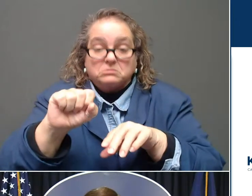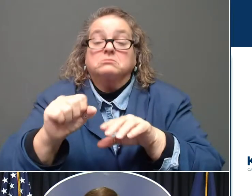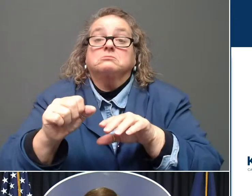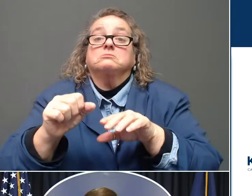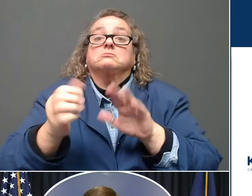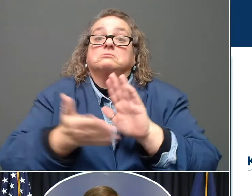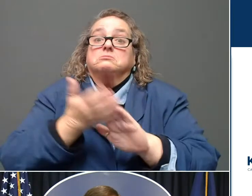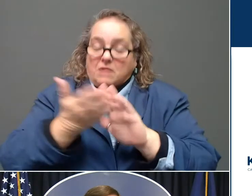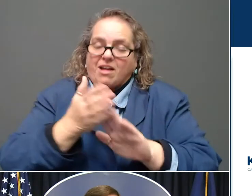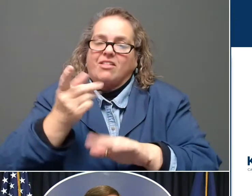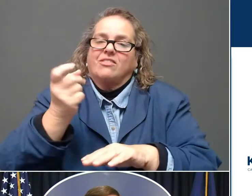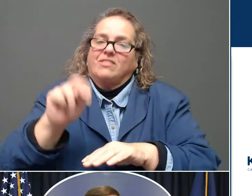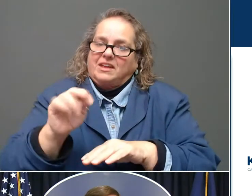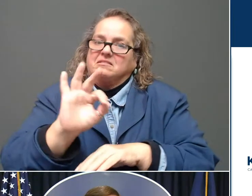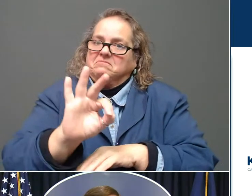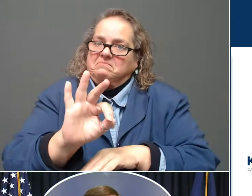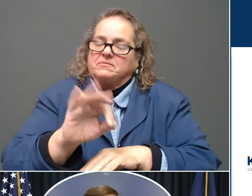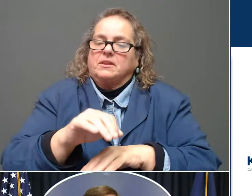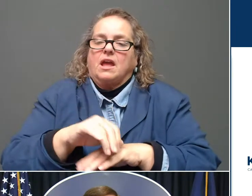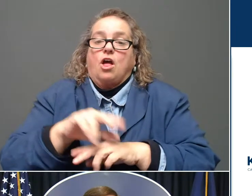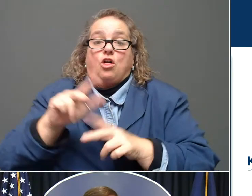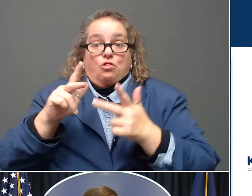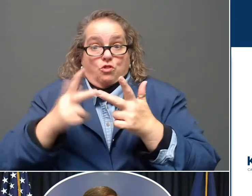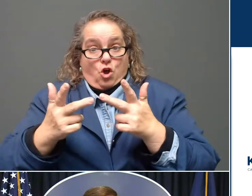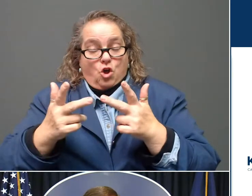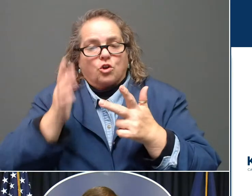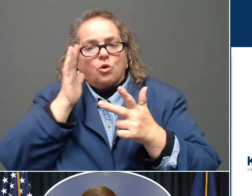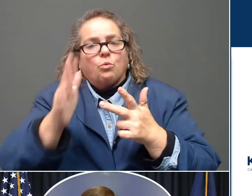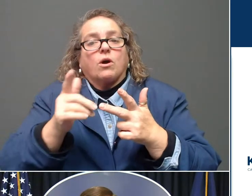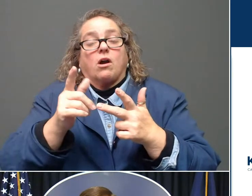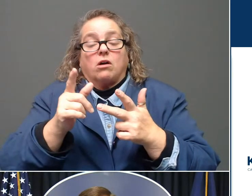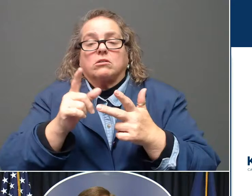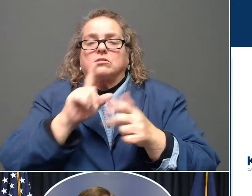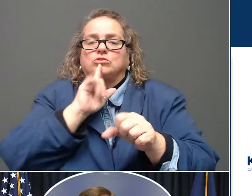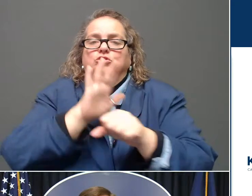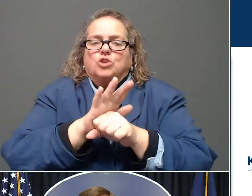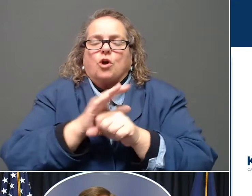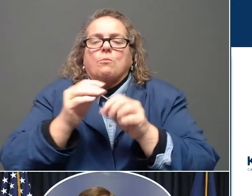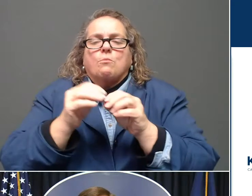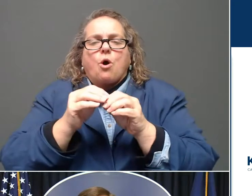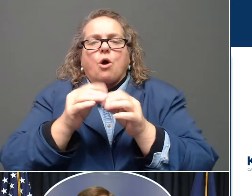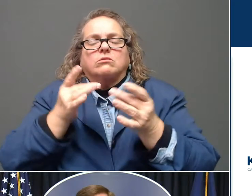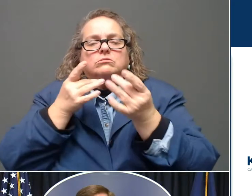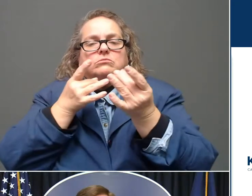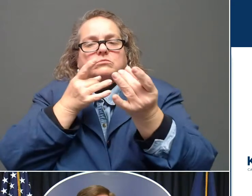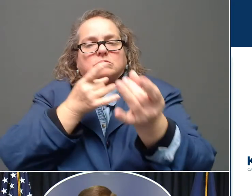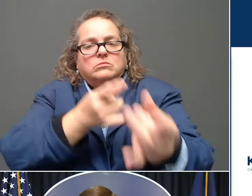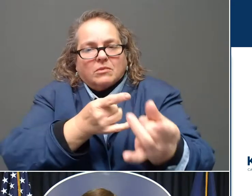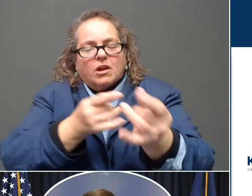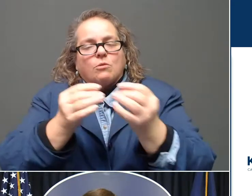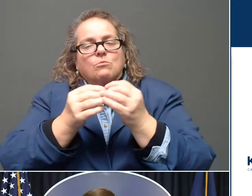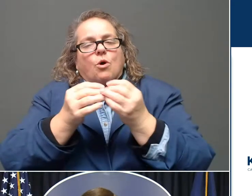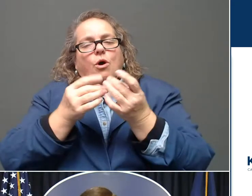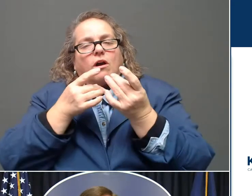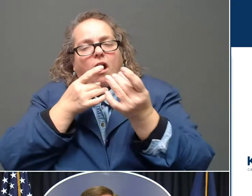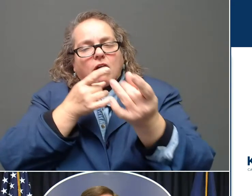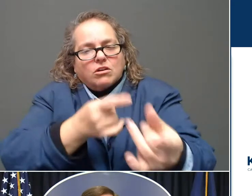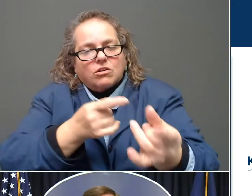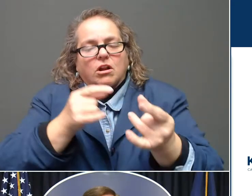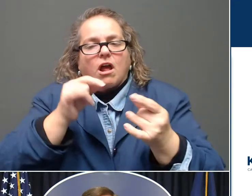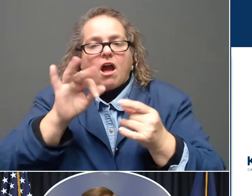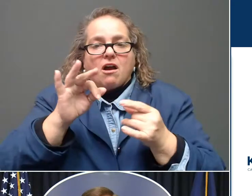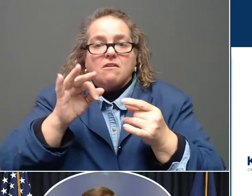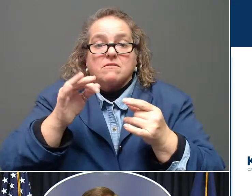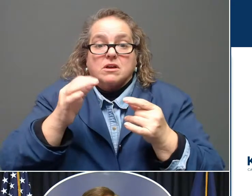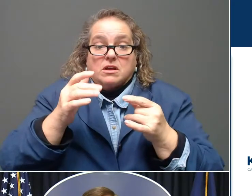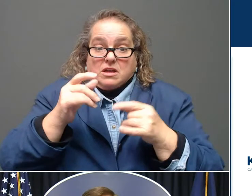continuity of these relationships. Sometimes it may take more than just the tenure of one governor, and we want to make